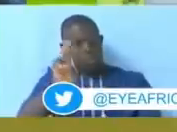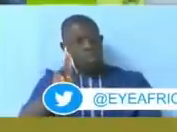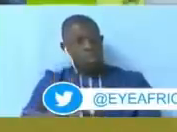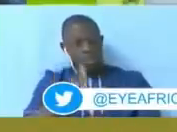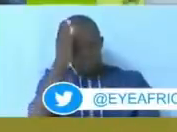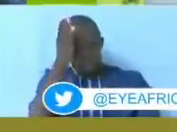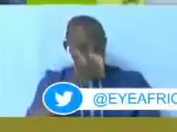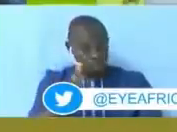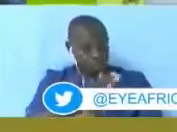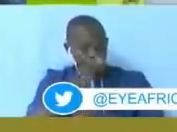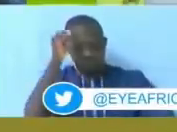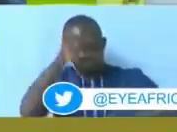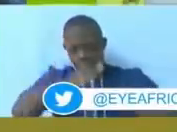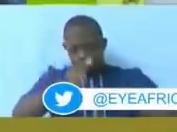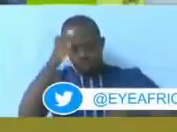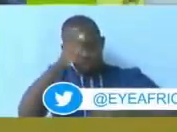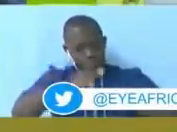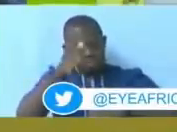dire.